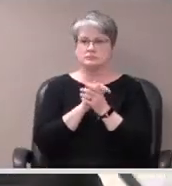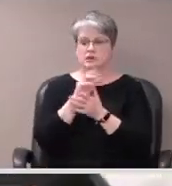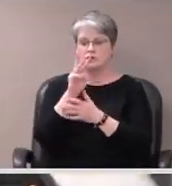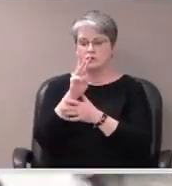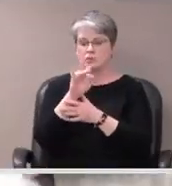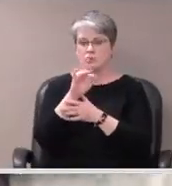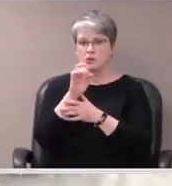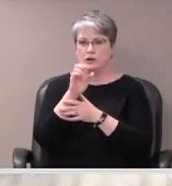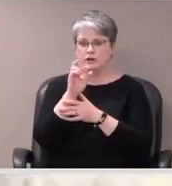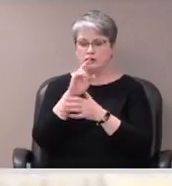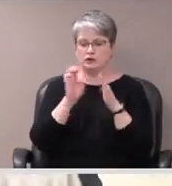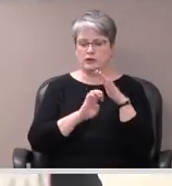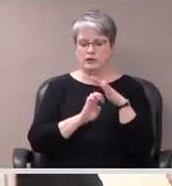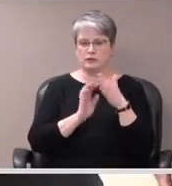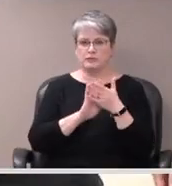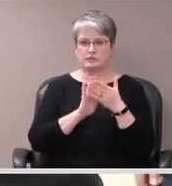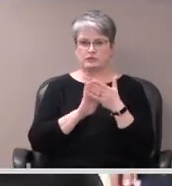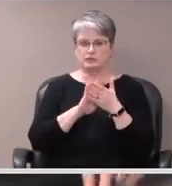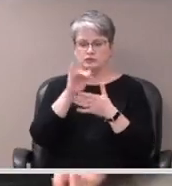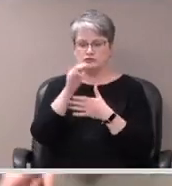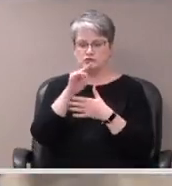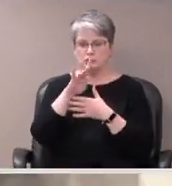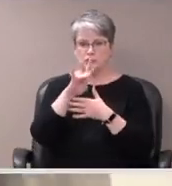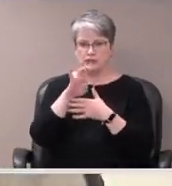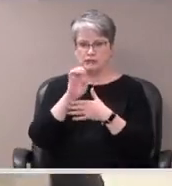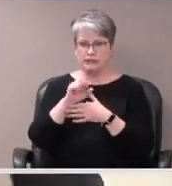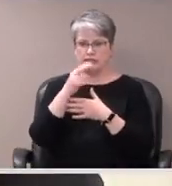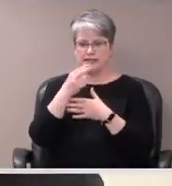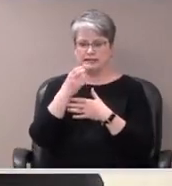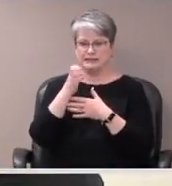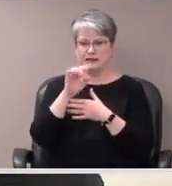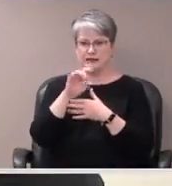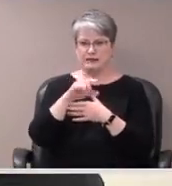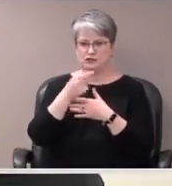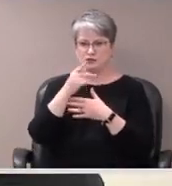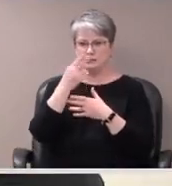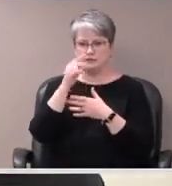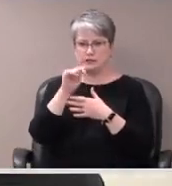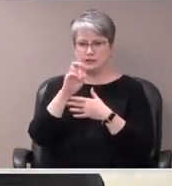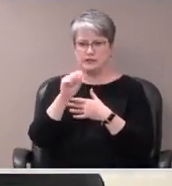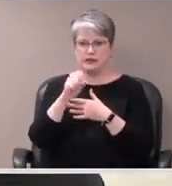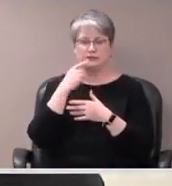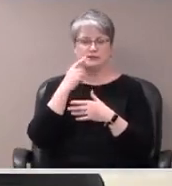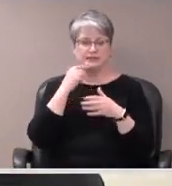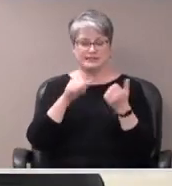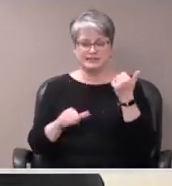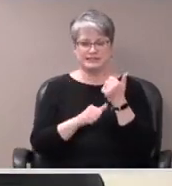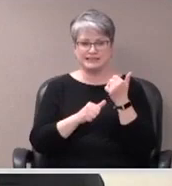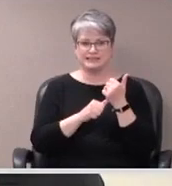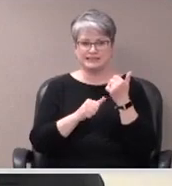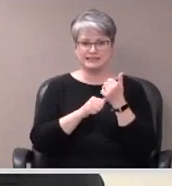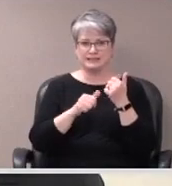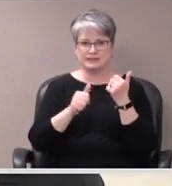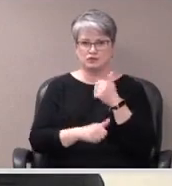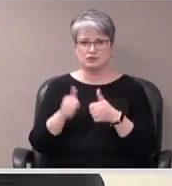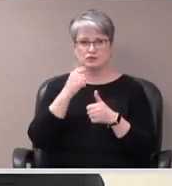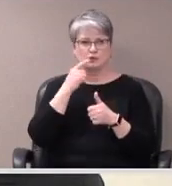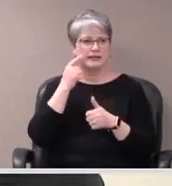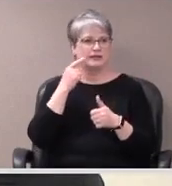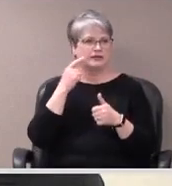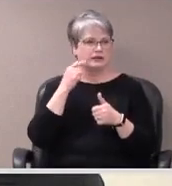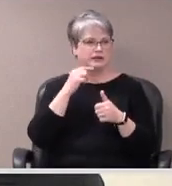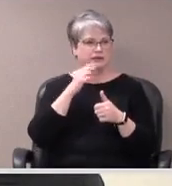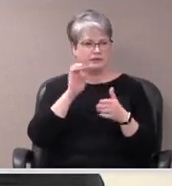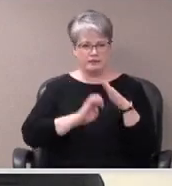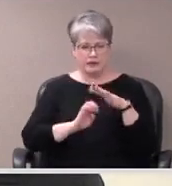Wilder Elementary School teacher, Joni Heights. Joining in her recognition is Assistant Superintendent of Elementary Schools,